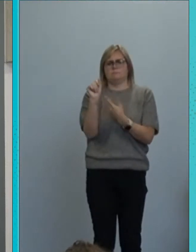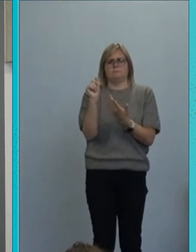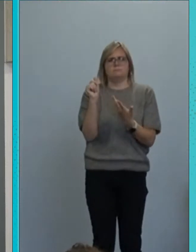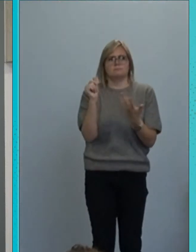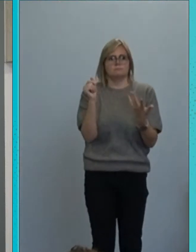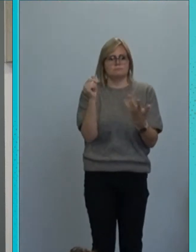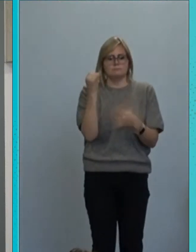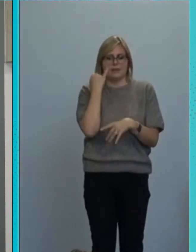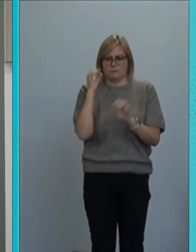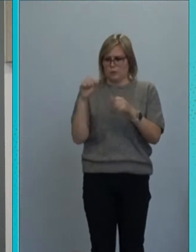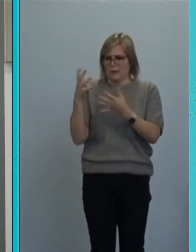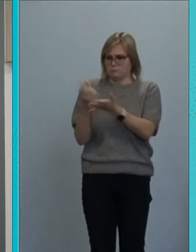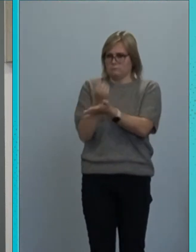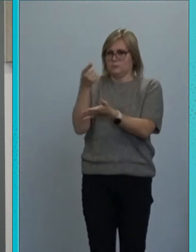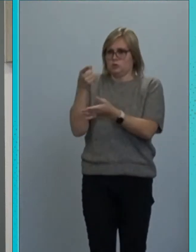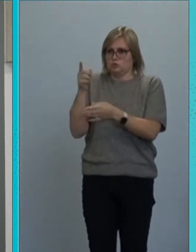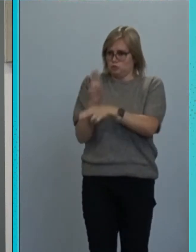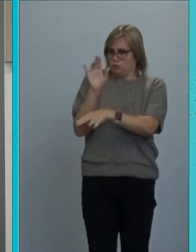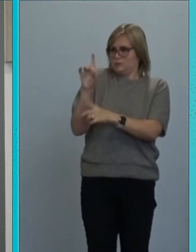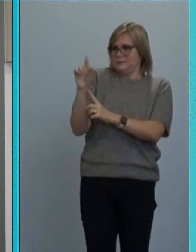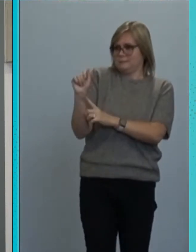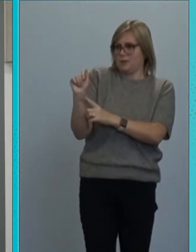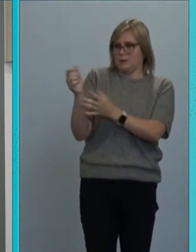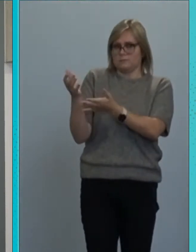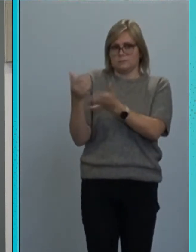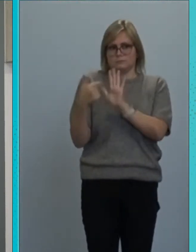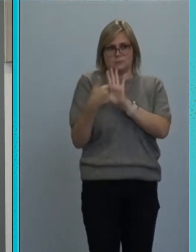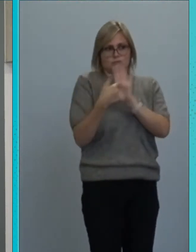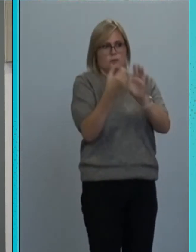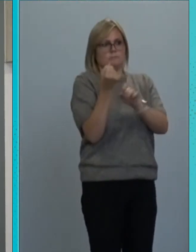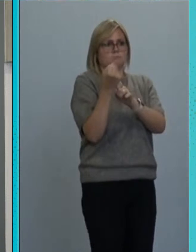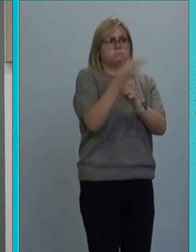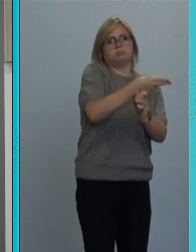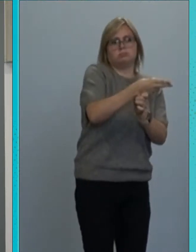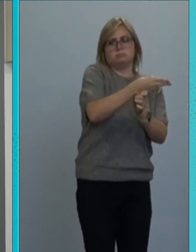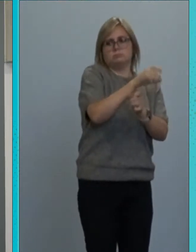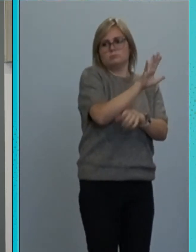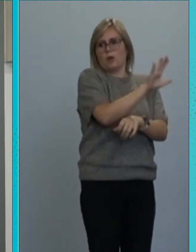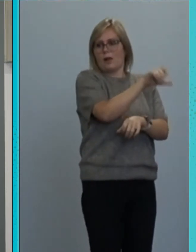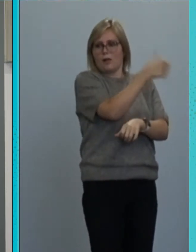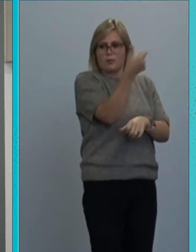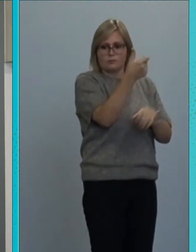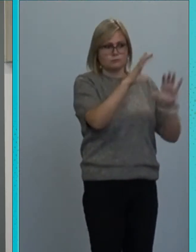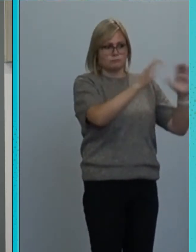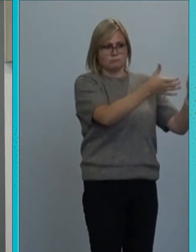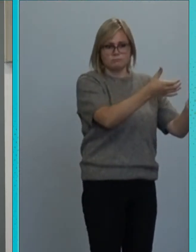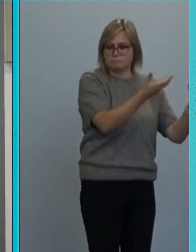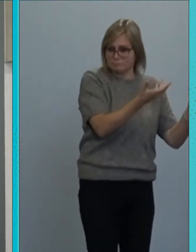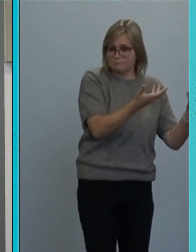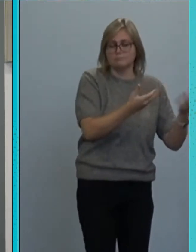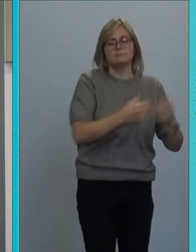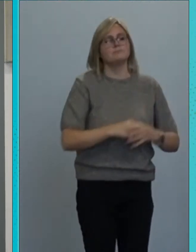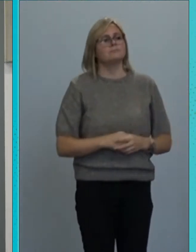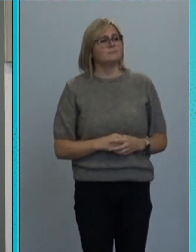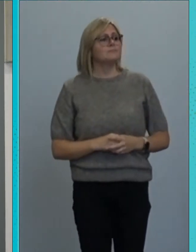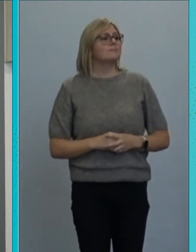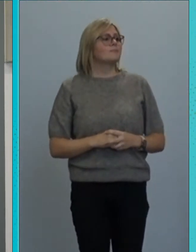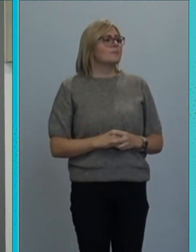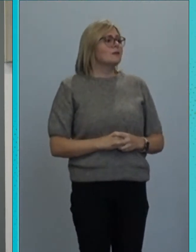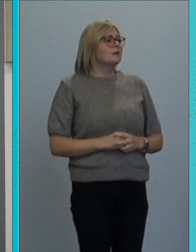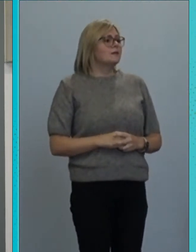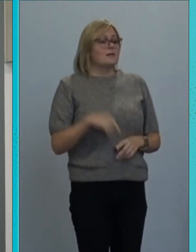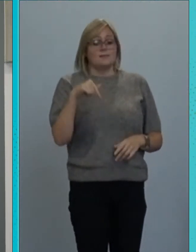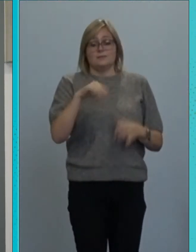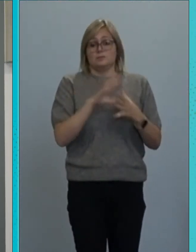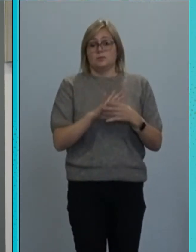can use that disability to triumph over your opponents? This is an